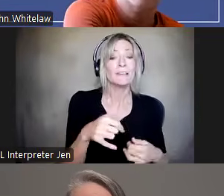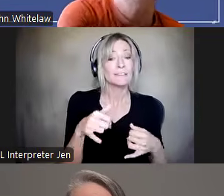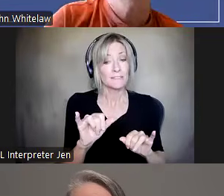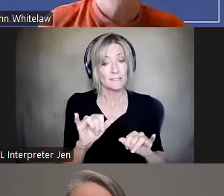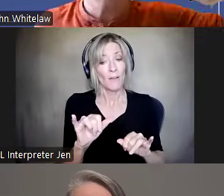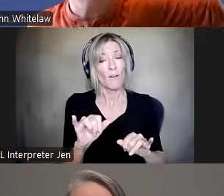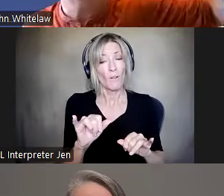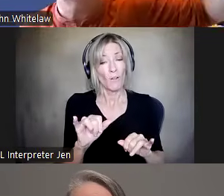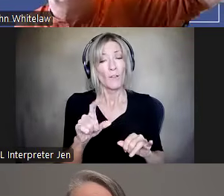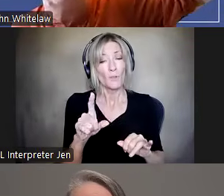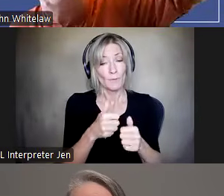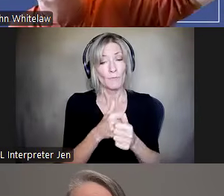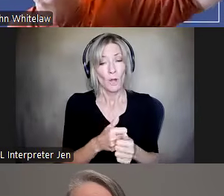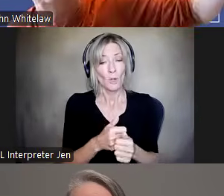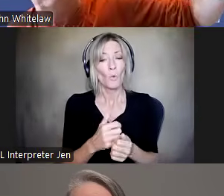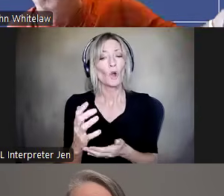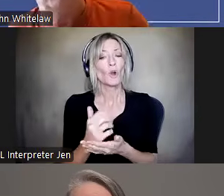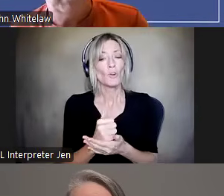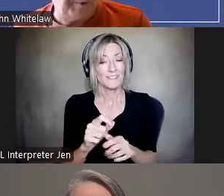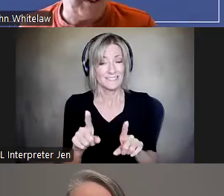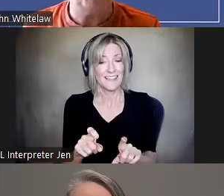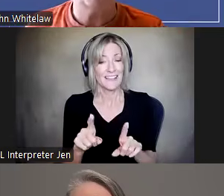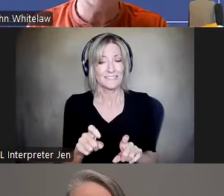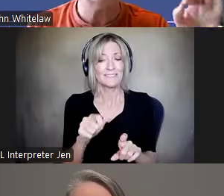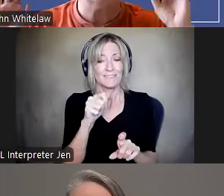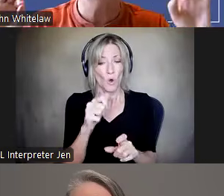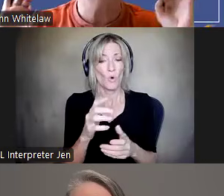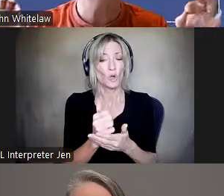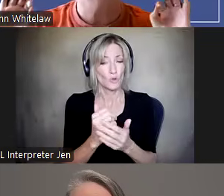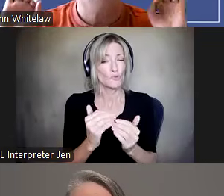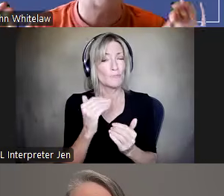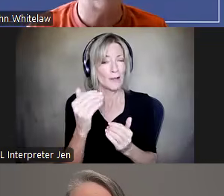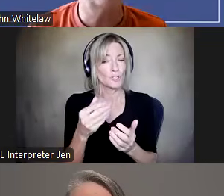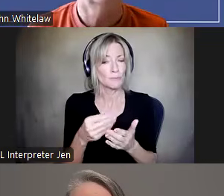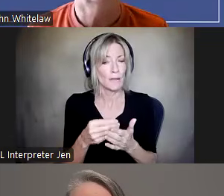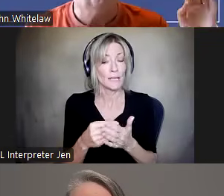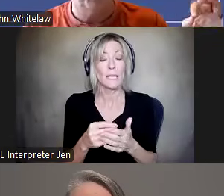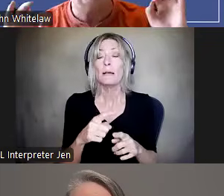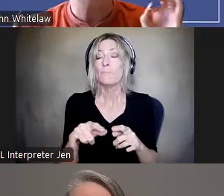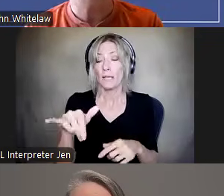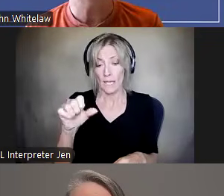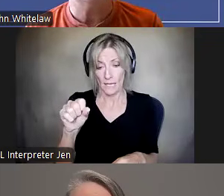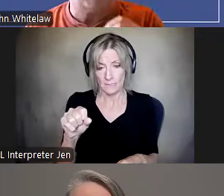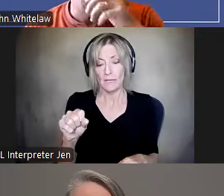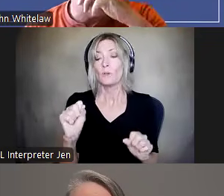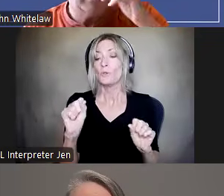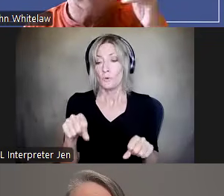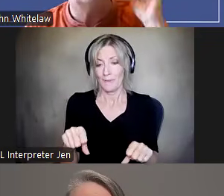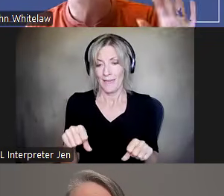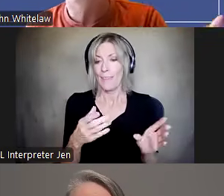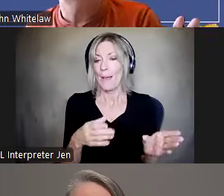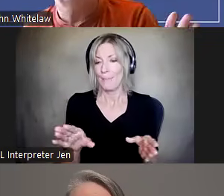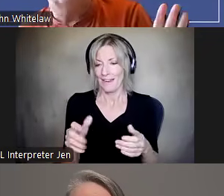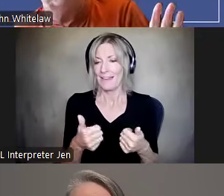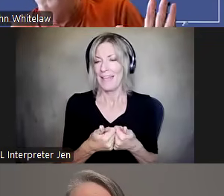to be careful you're not making too much money if you're claiming your widow's benefits. But yes, you can in fact do that planning game,